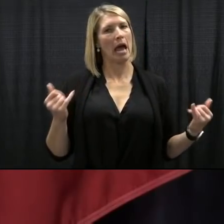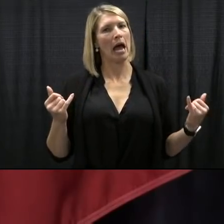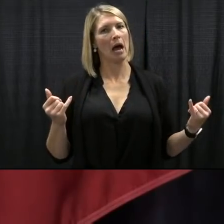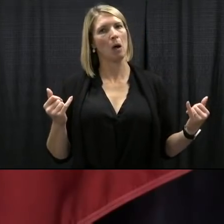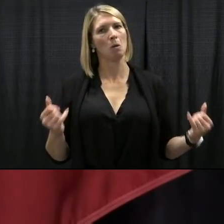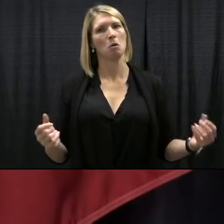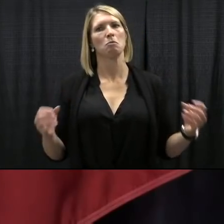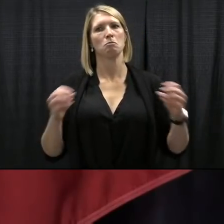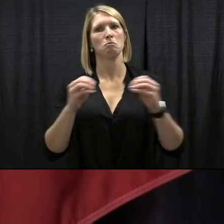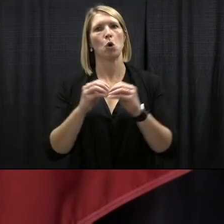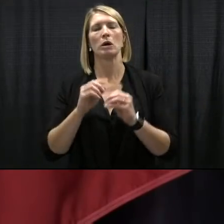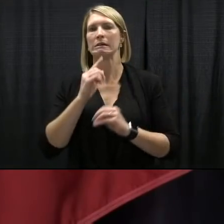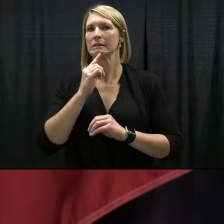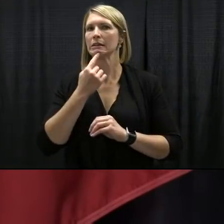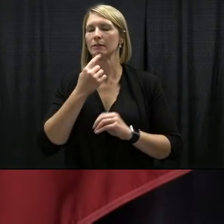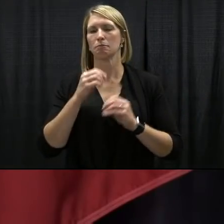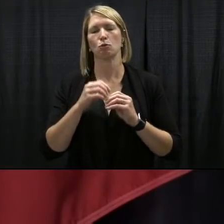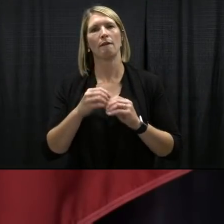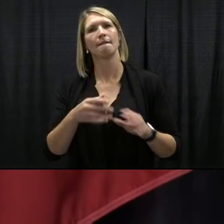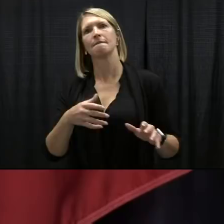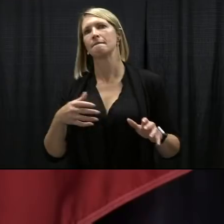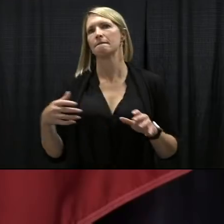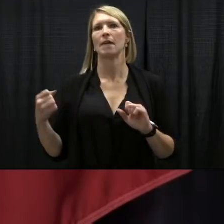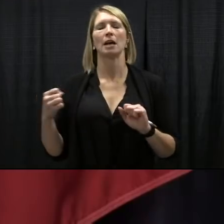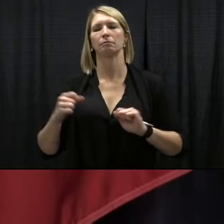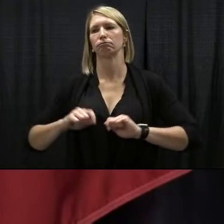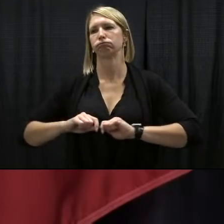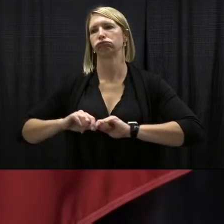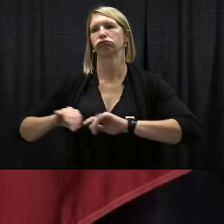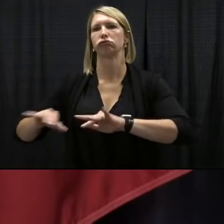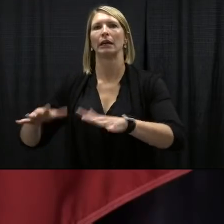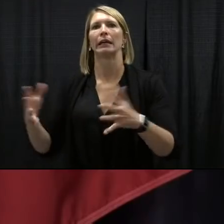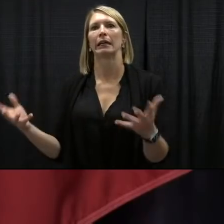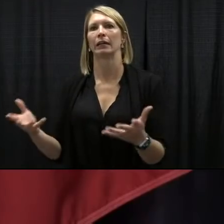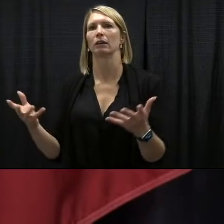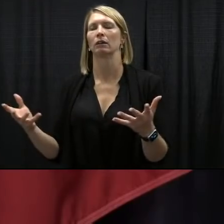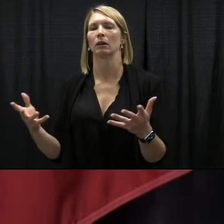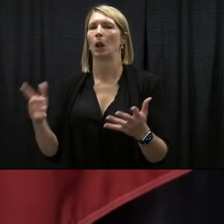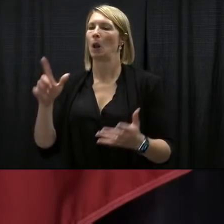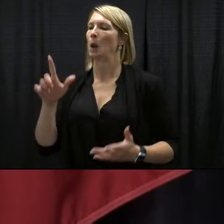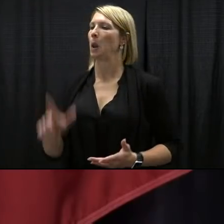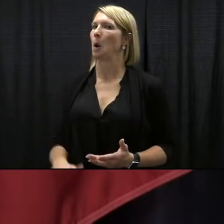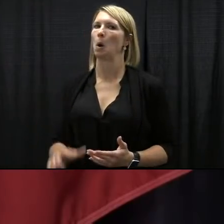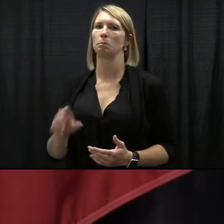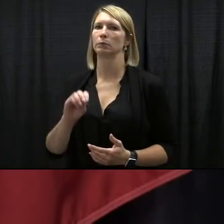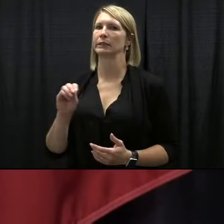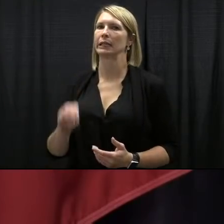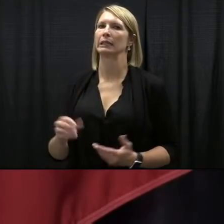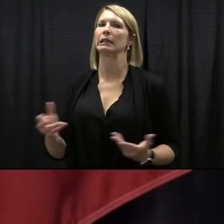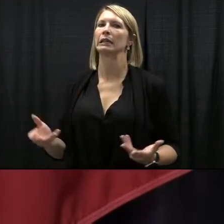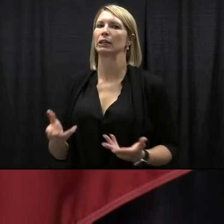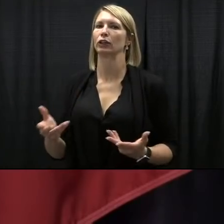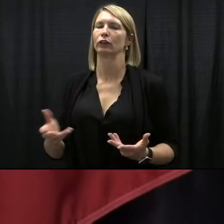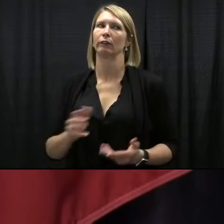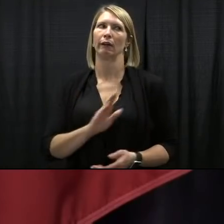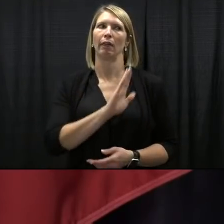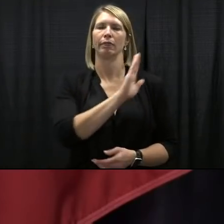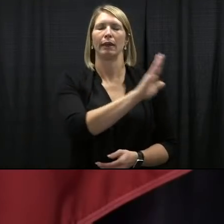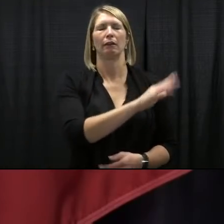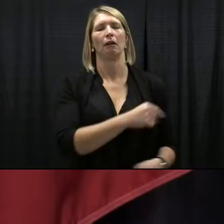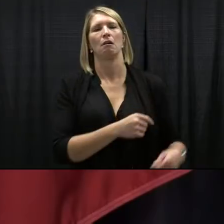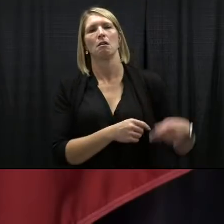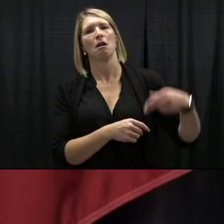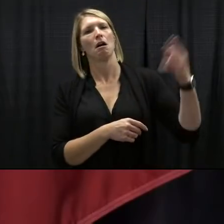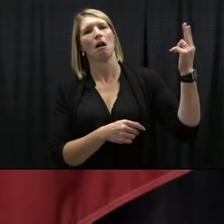transmissible virus into that home, and that we had only 12% of